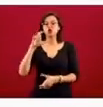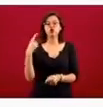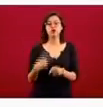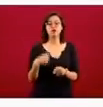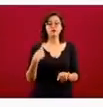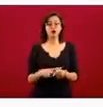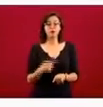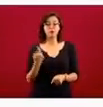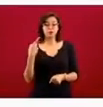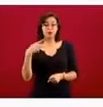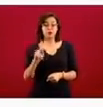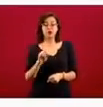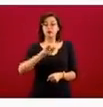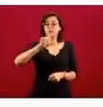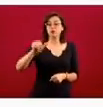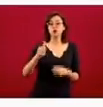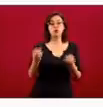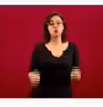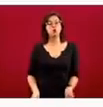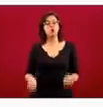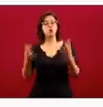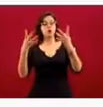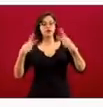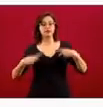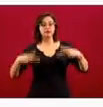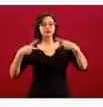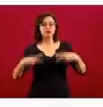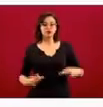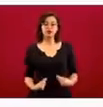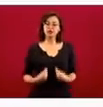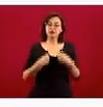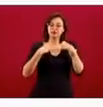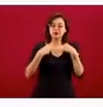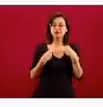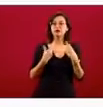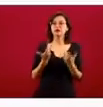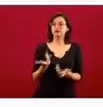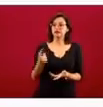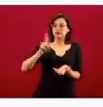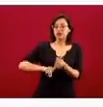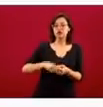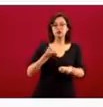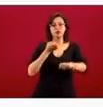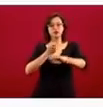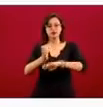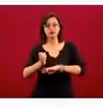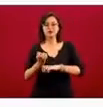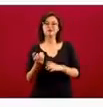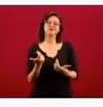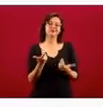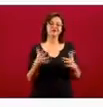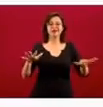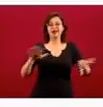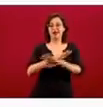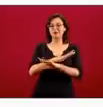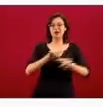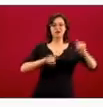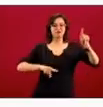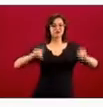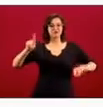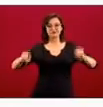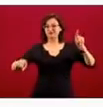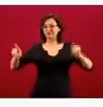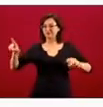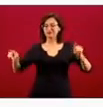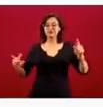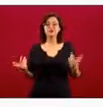state of Mexico and Mexico City, they had the highest density or the highest number of confirmed cases, but when we